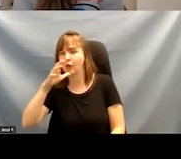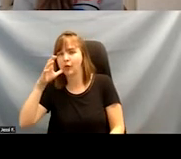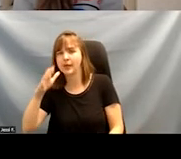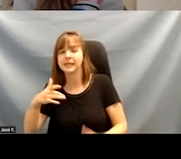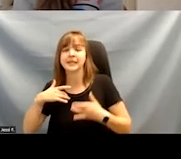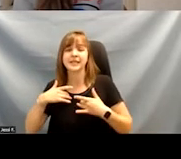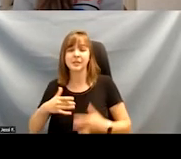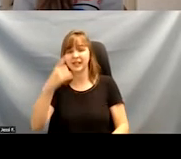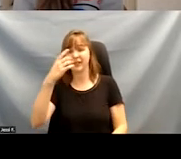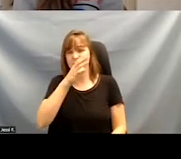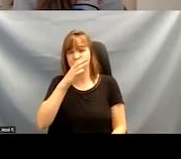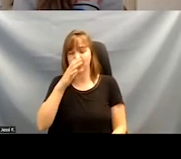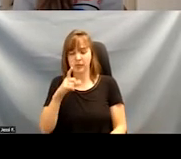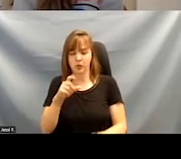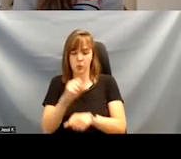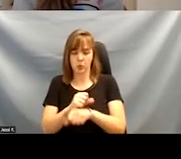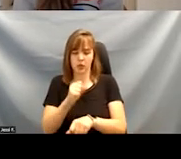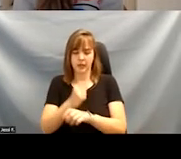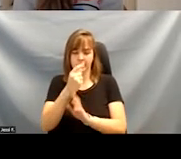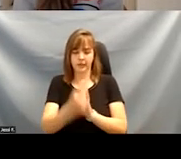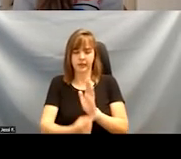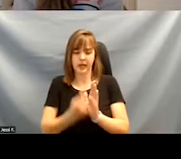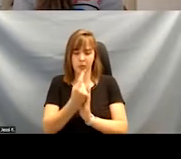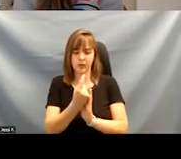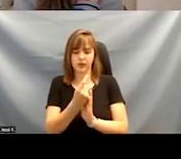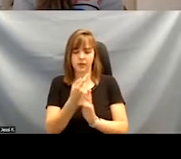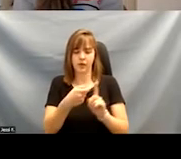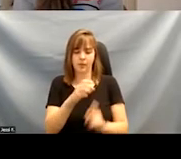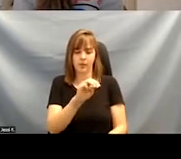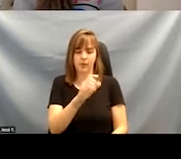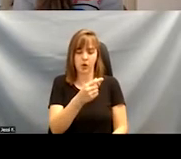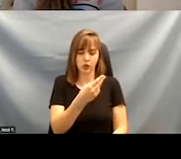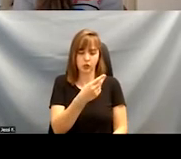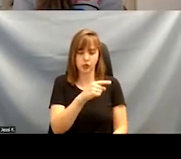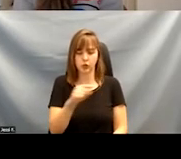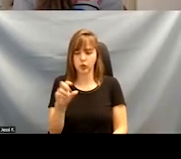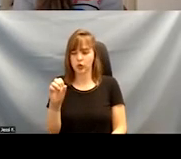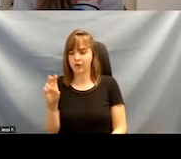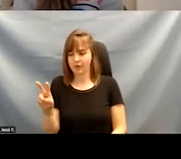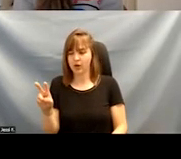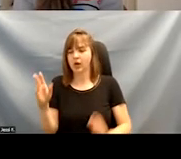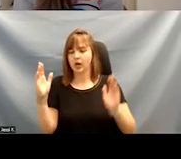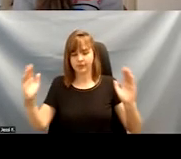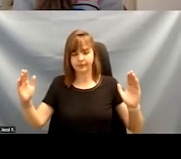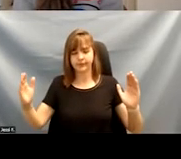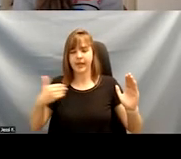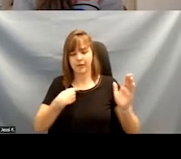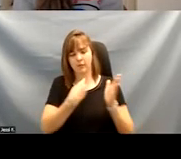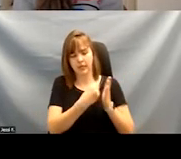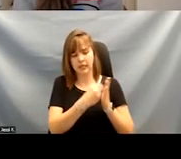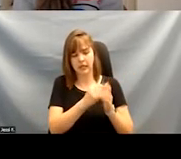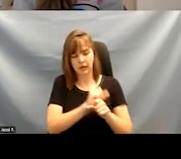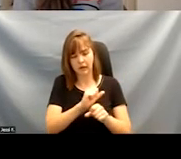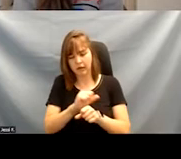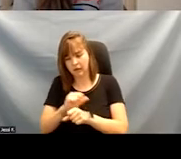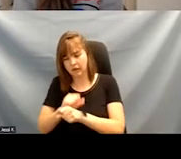hourly wage from March through November, and then the rest of the year you're sort of left to fend for yourself.